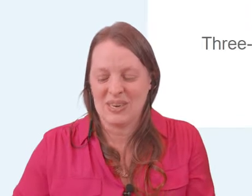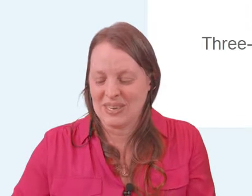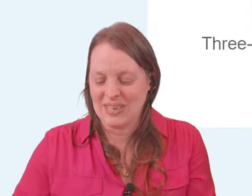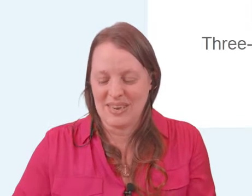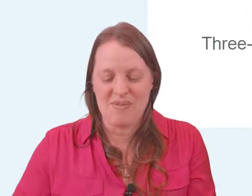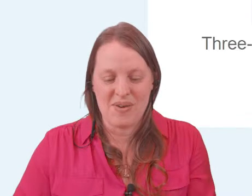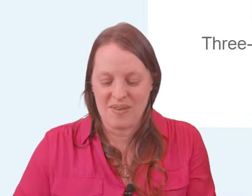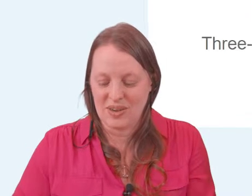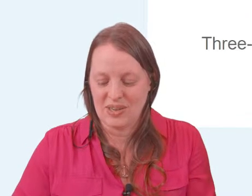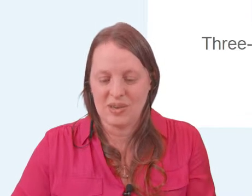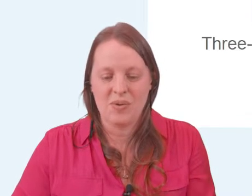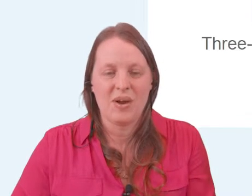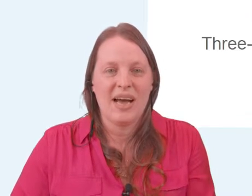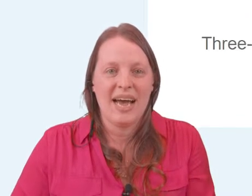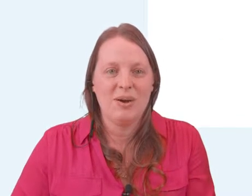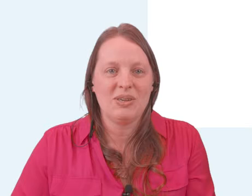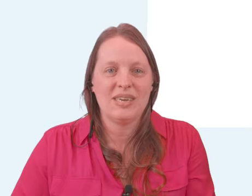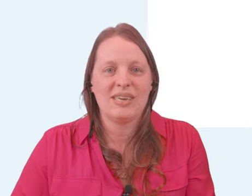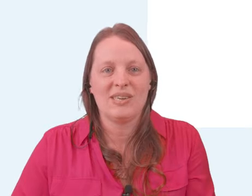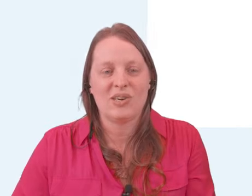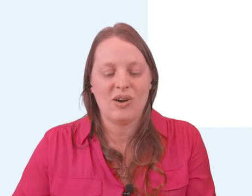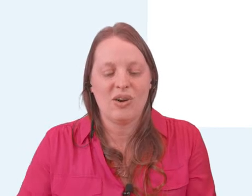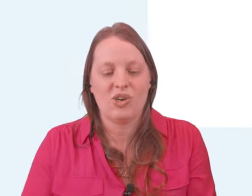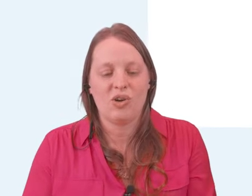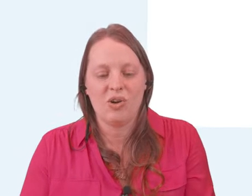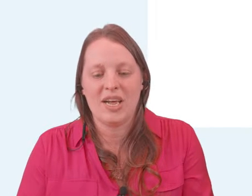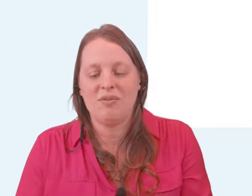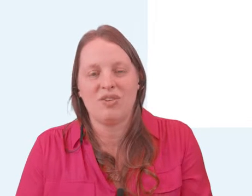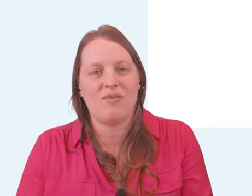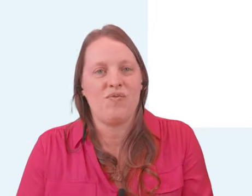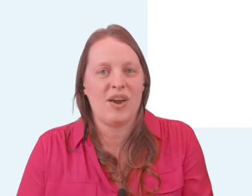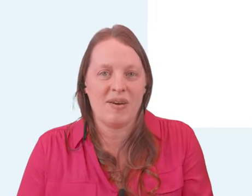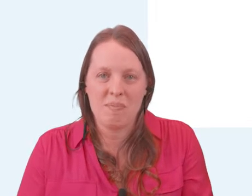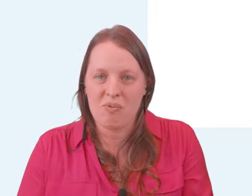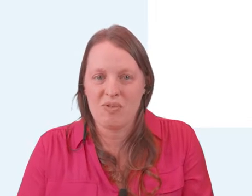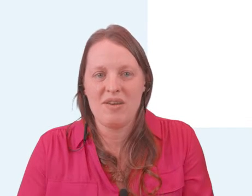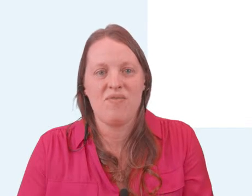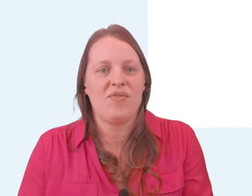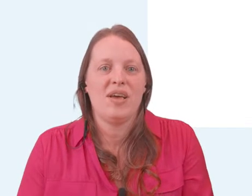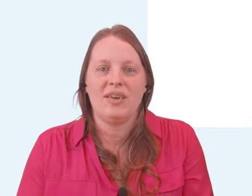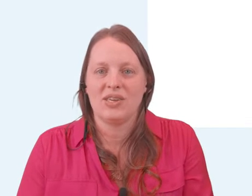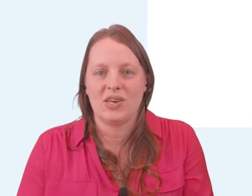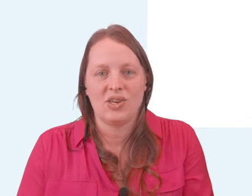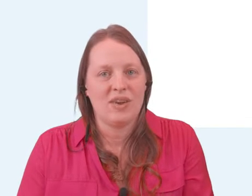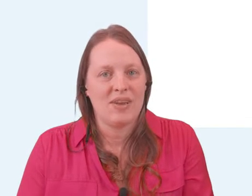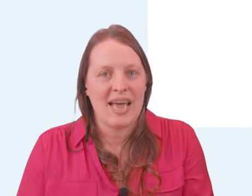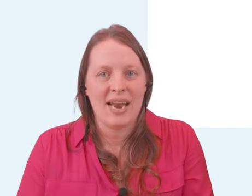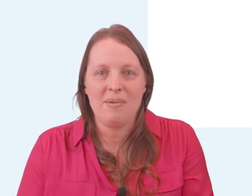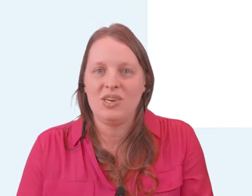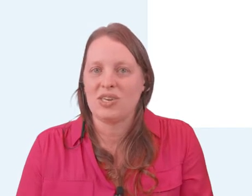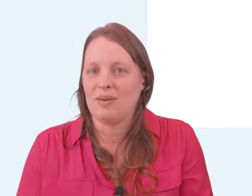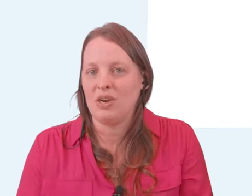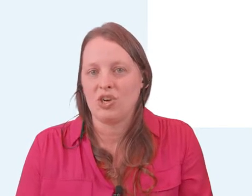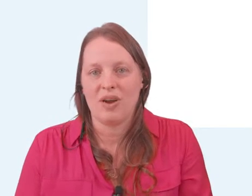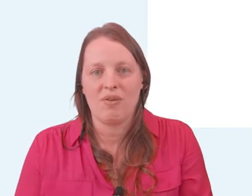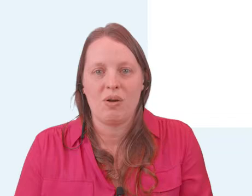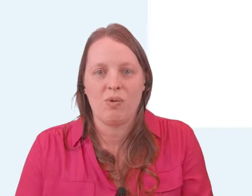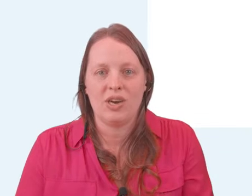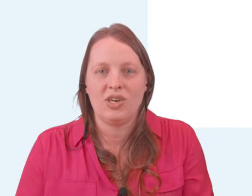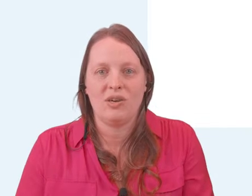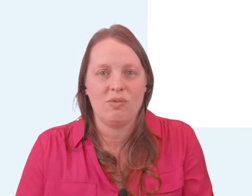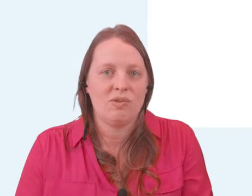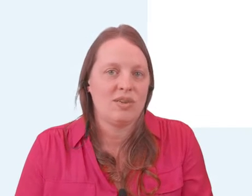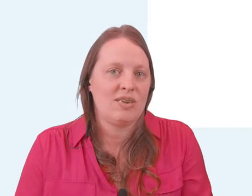these patients in front of us. So I always like to start our journal clubs with a very brief discussion of anatomy, just to make sure